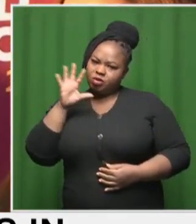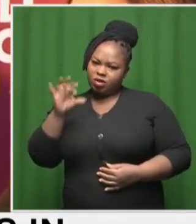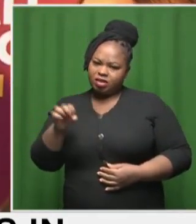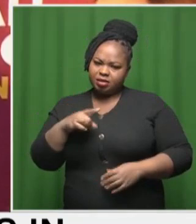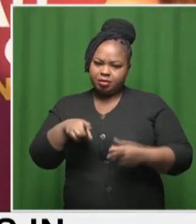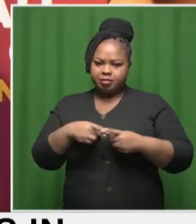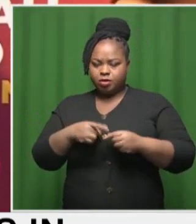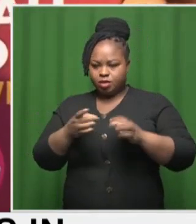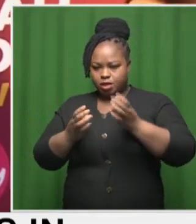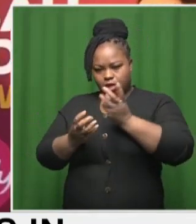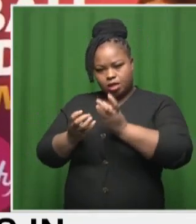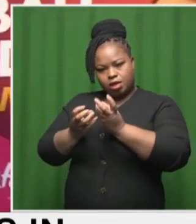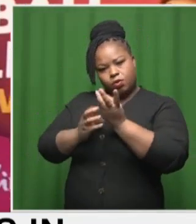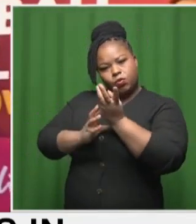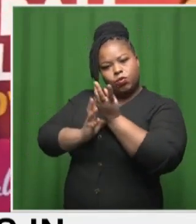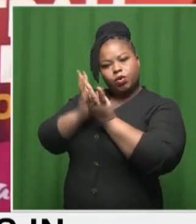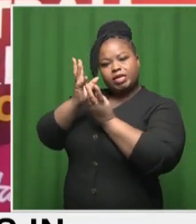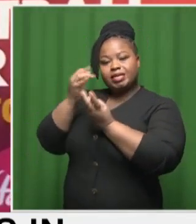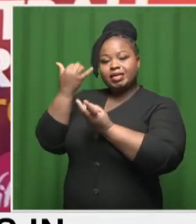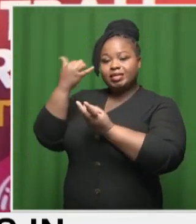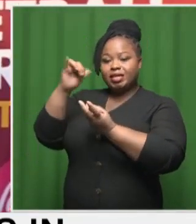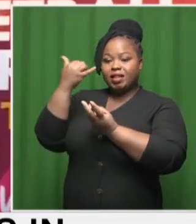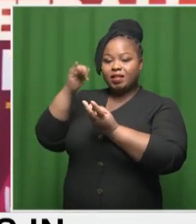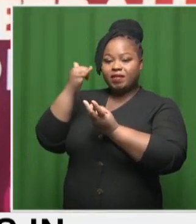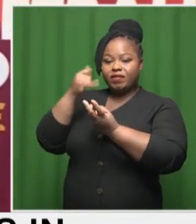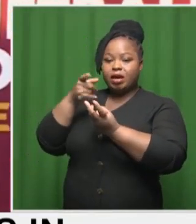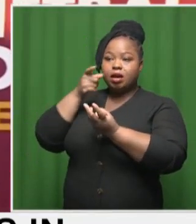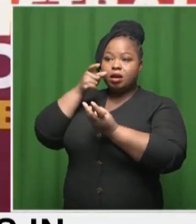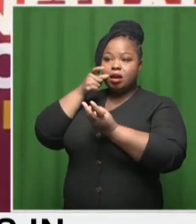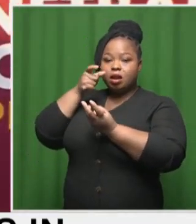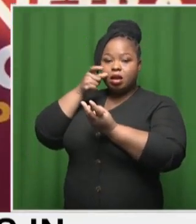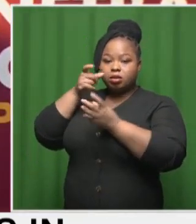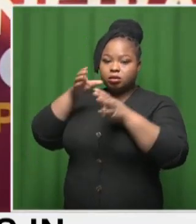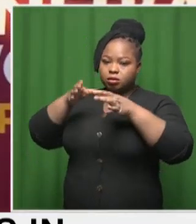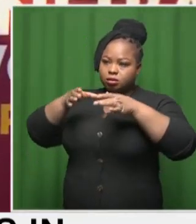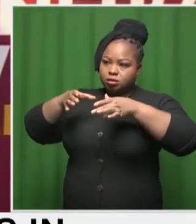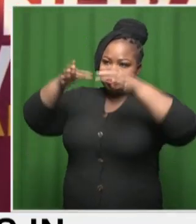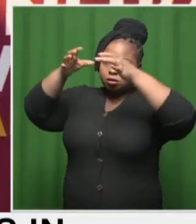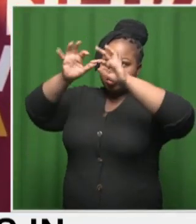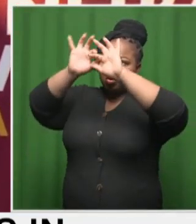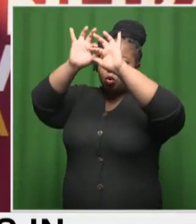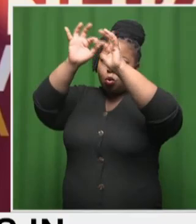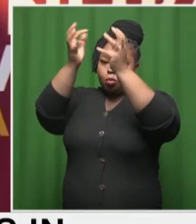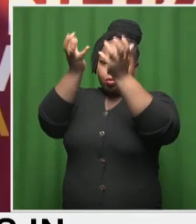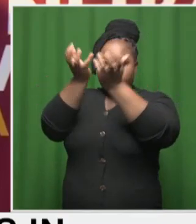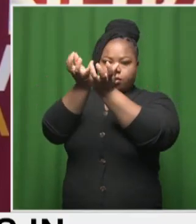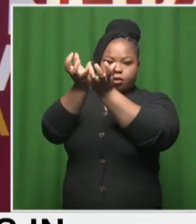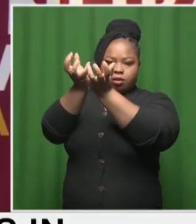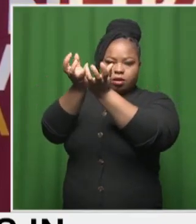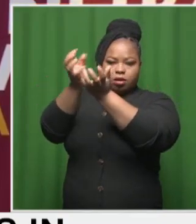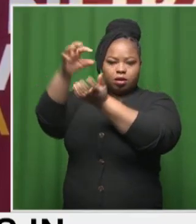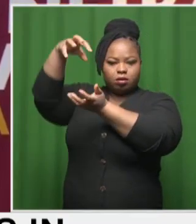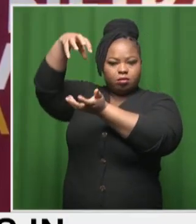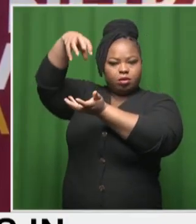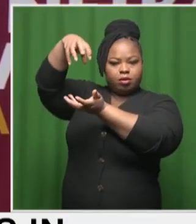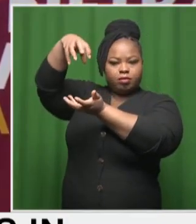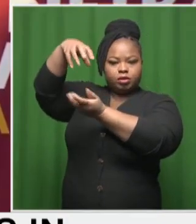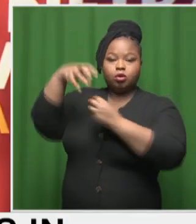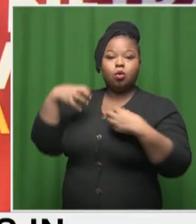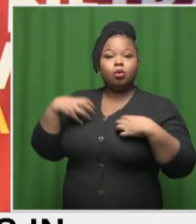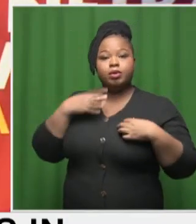the makeup of it. So it's pure silver, glass, which is basically the globe, and this is currently owned by New